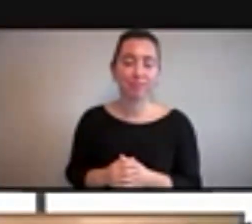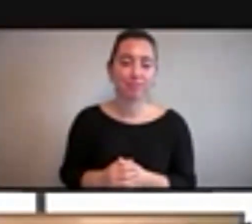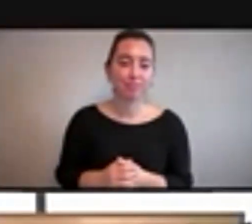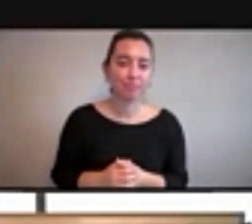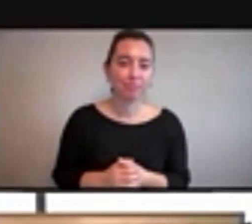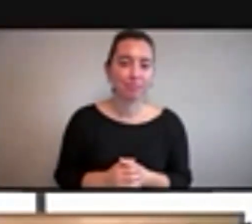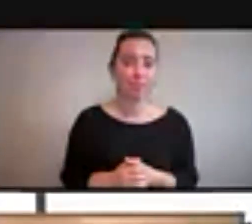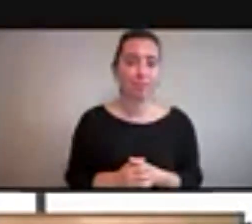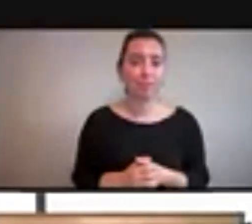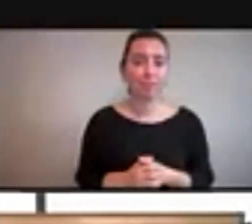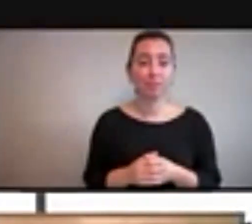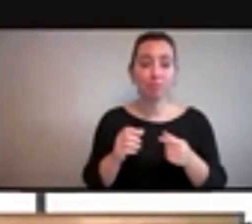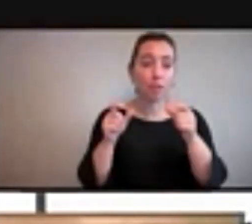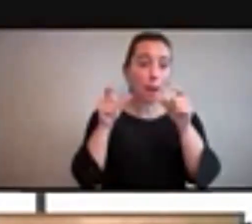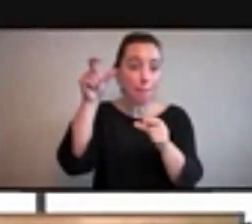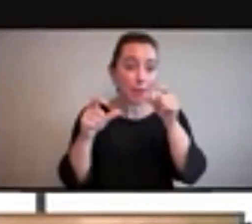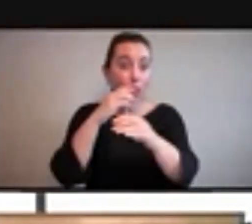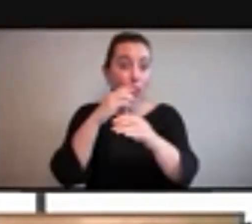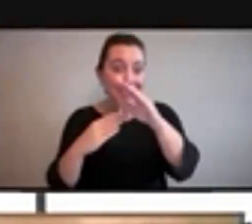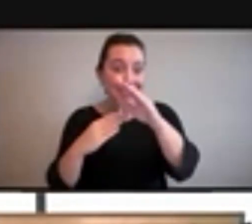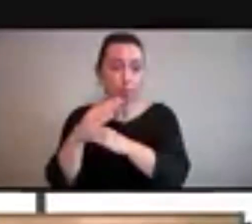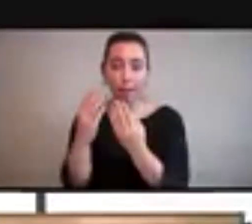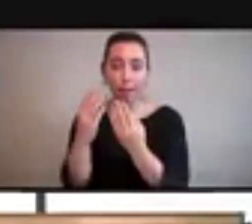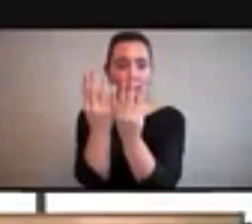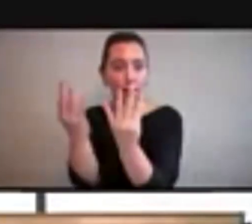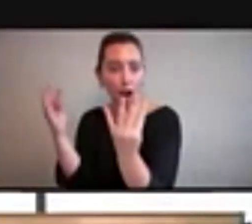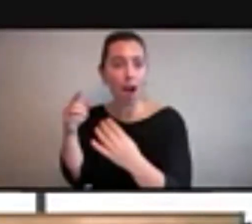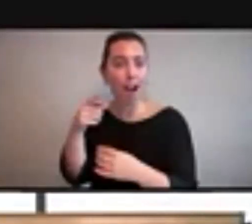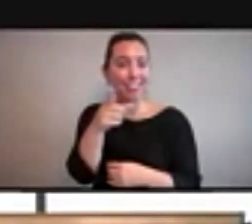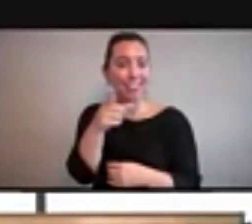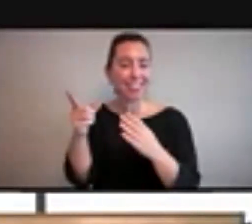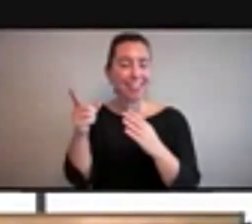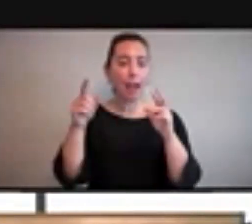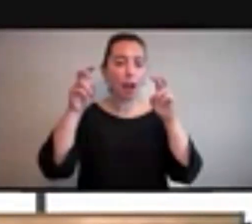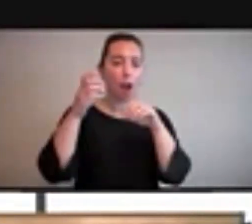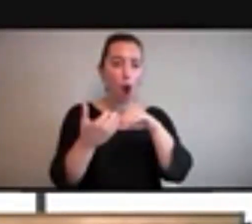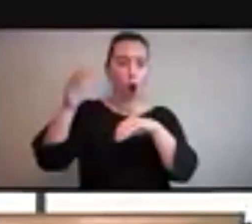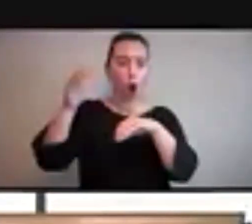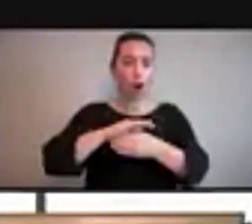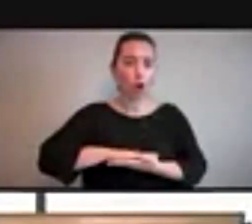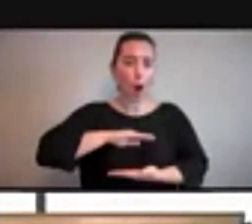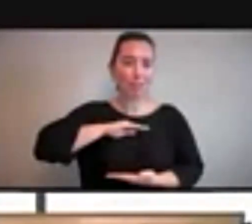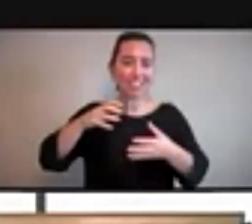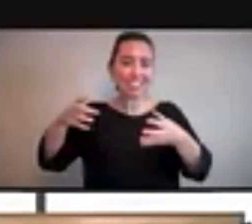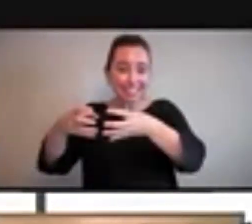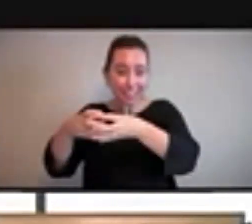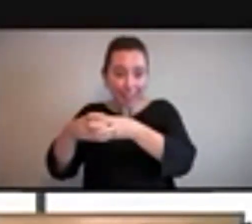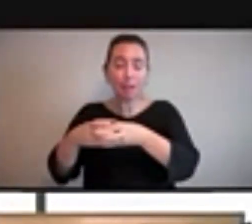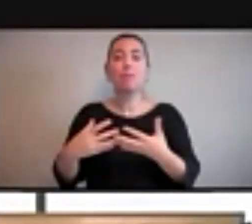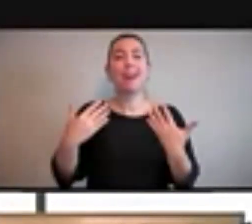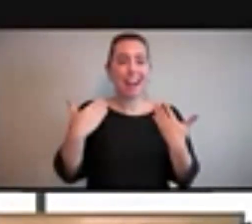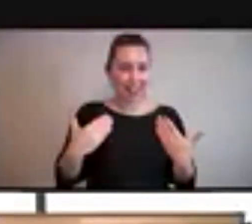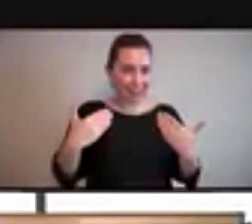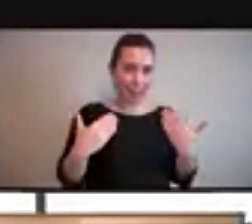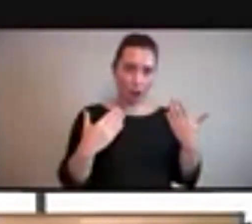said, that people with disabilities, established a competence team, and we are now, regularly monitoring how our